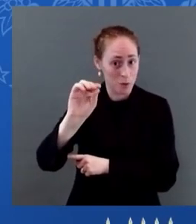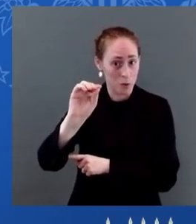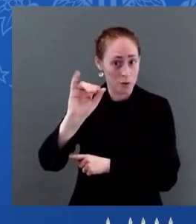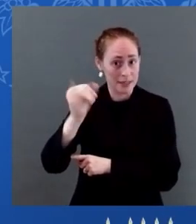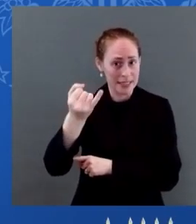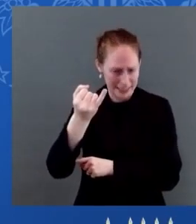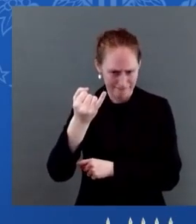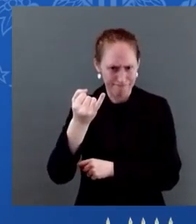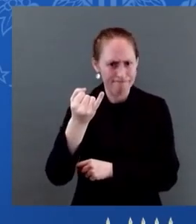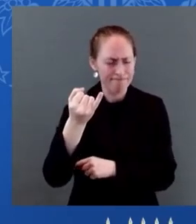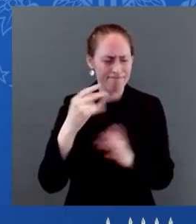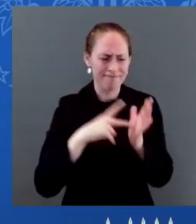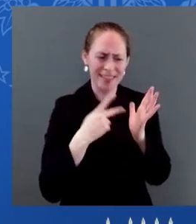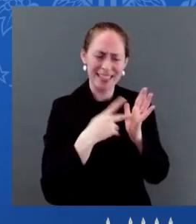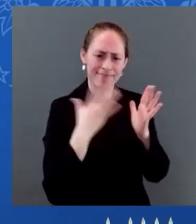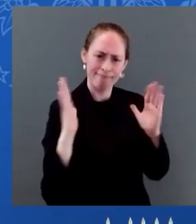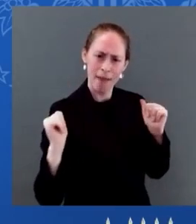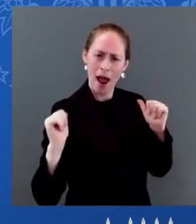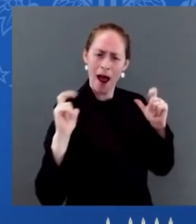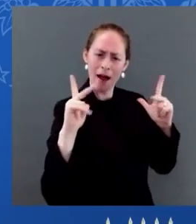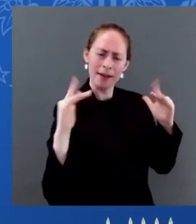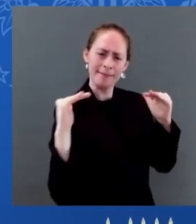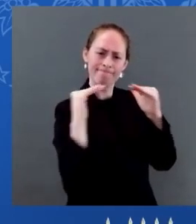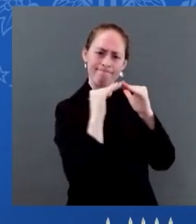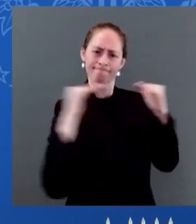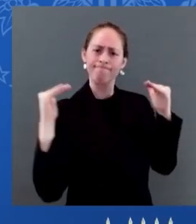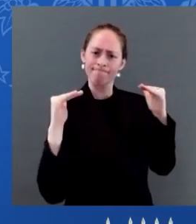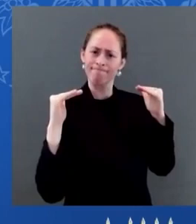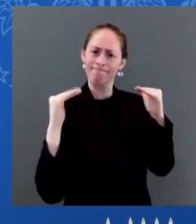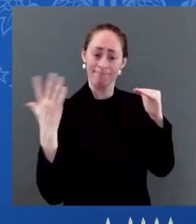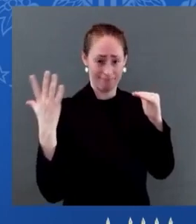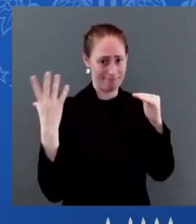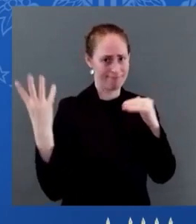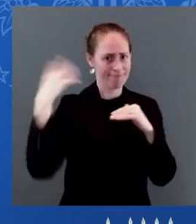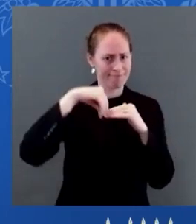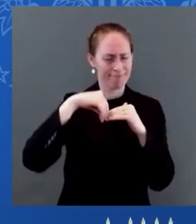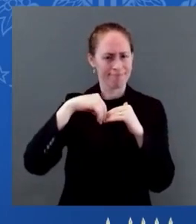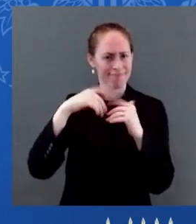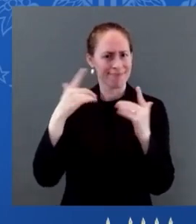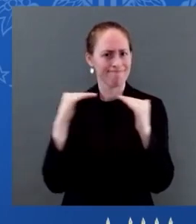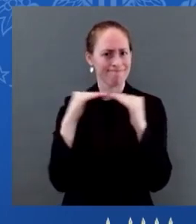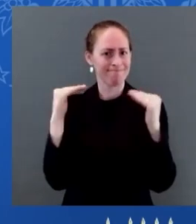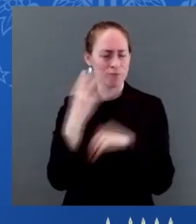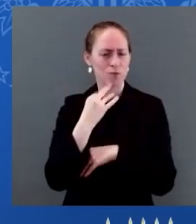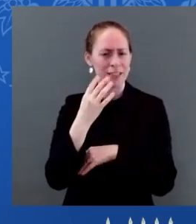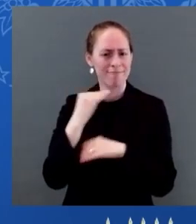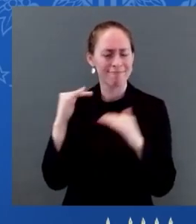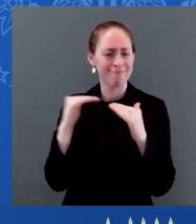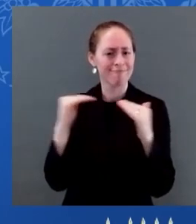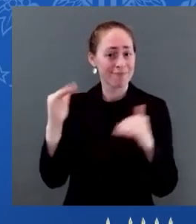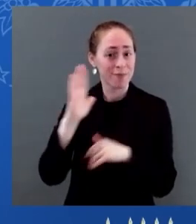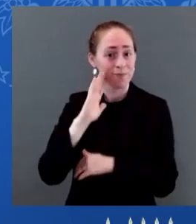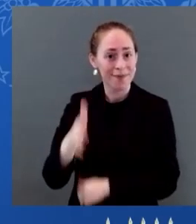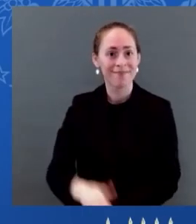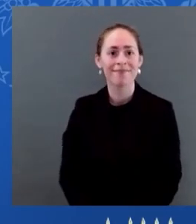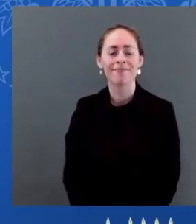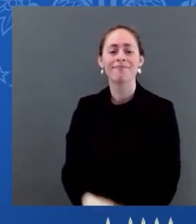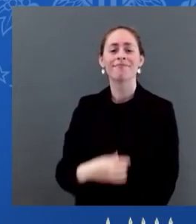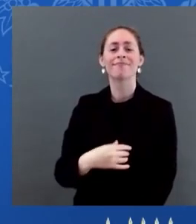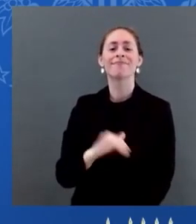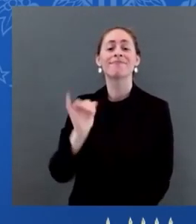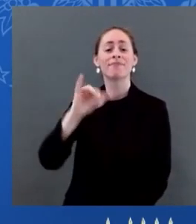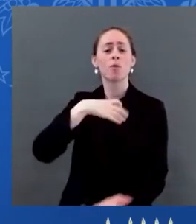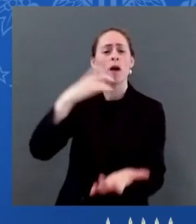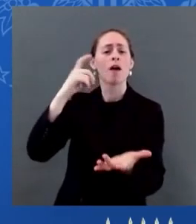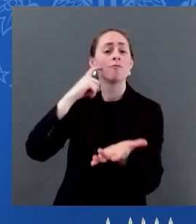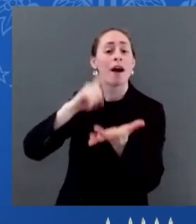And Secretary of Homeland Security, Ali Mayorkas, who has maybe one of the toughest jobs in government, one of the